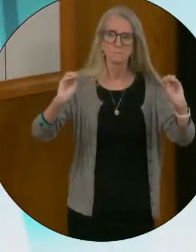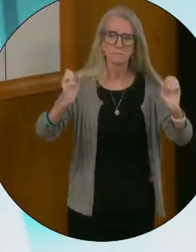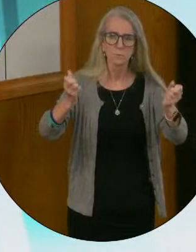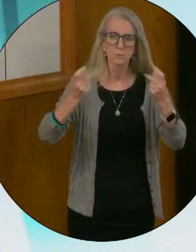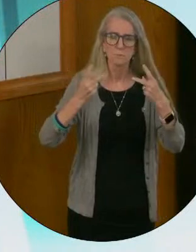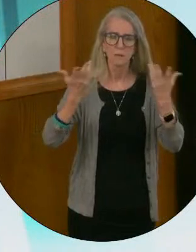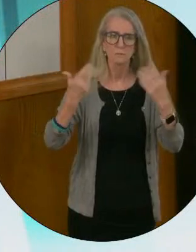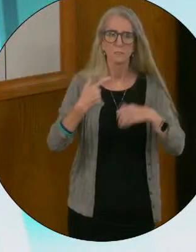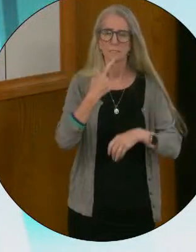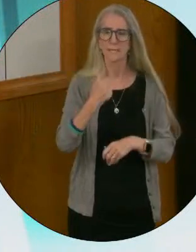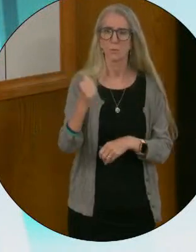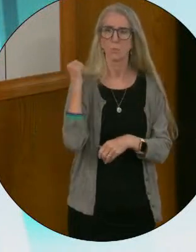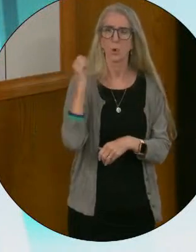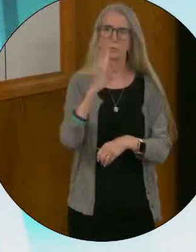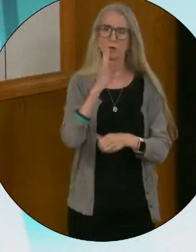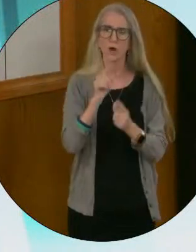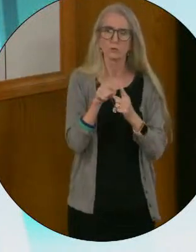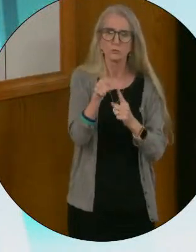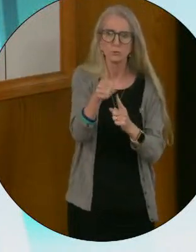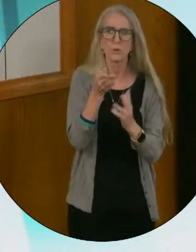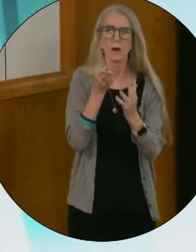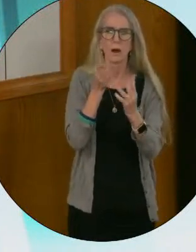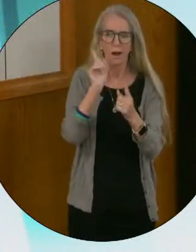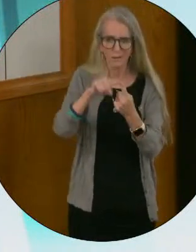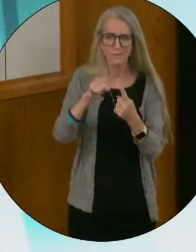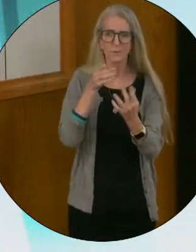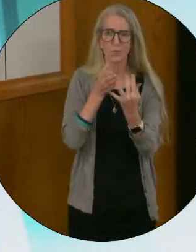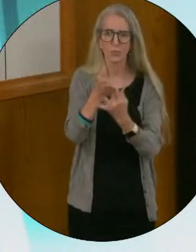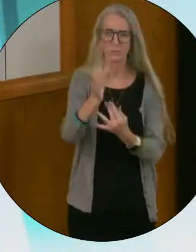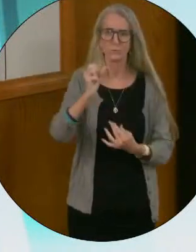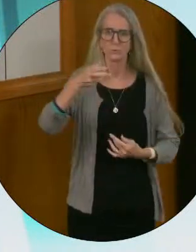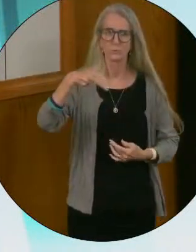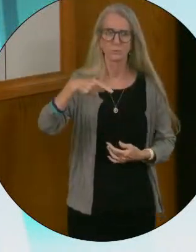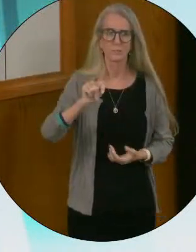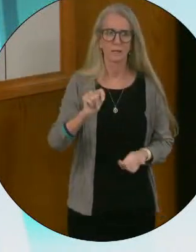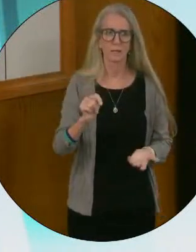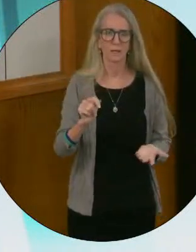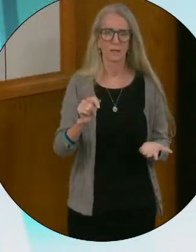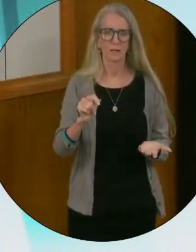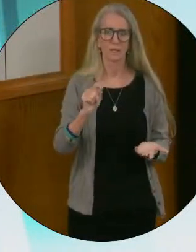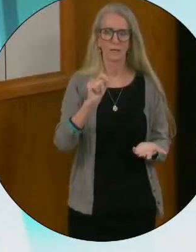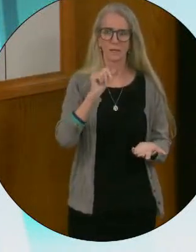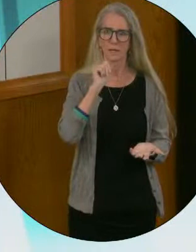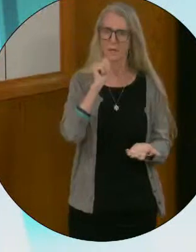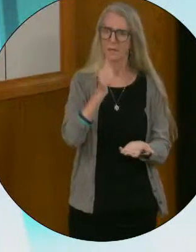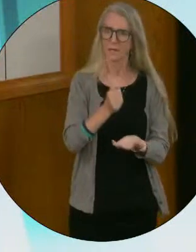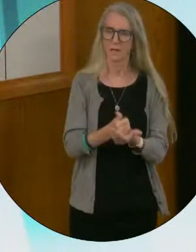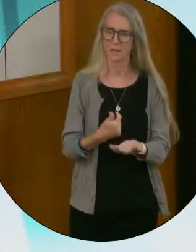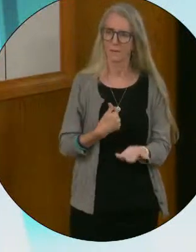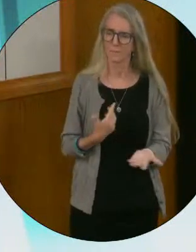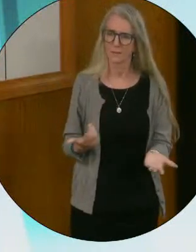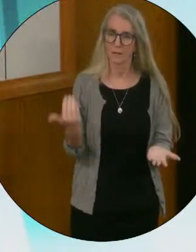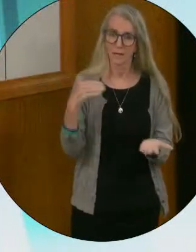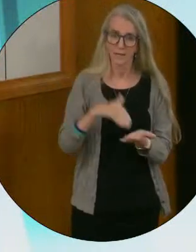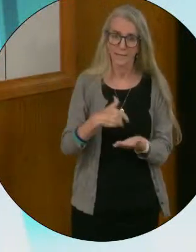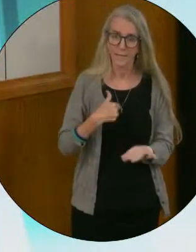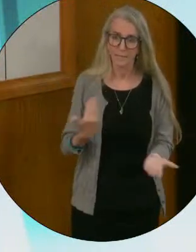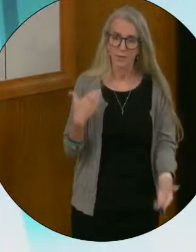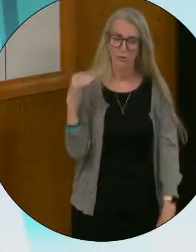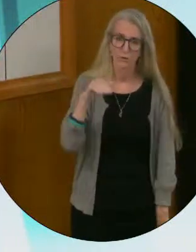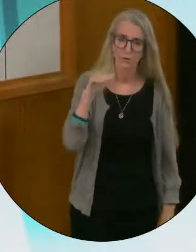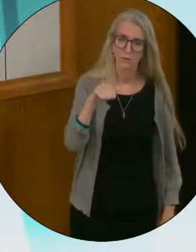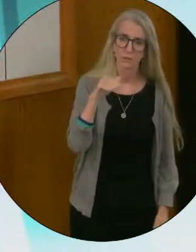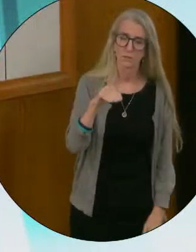talk to you until you go through the superintendent. That's no help. Here I am again.